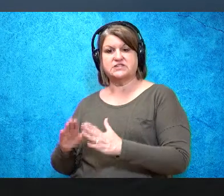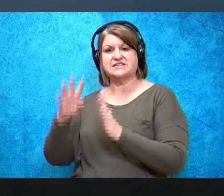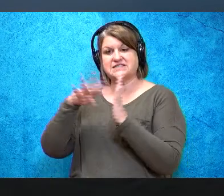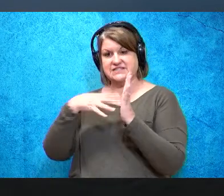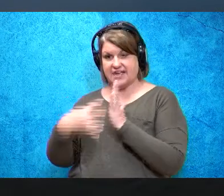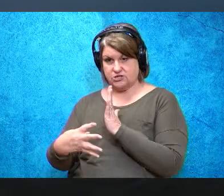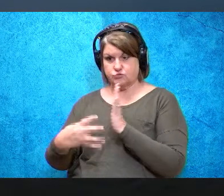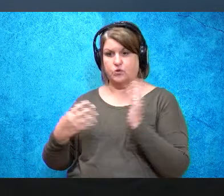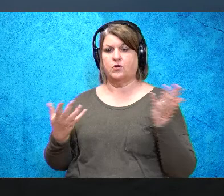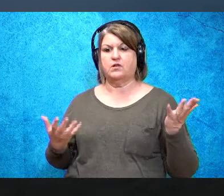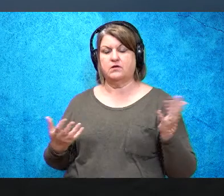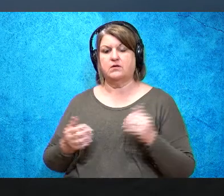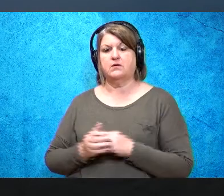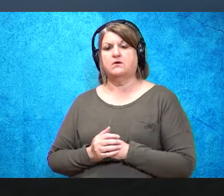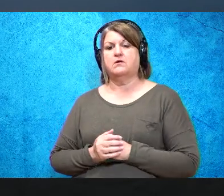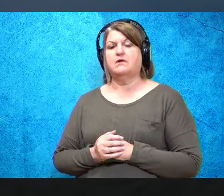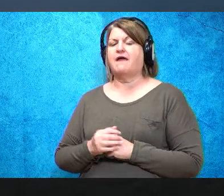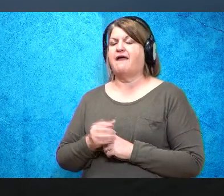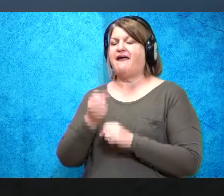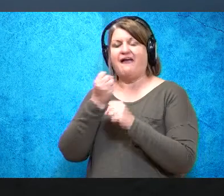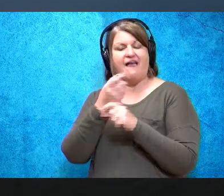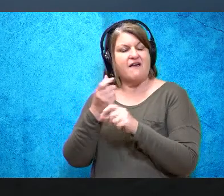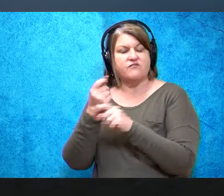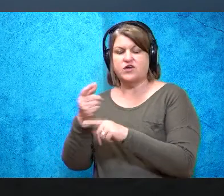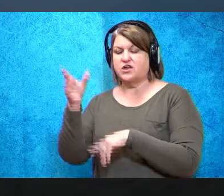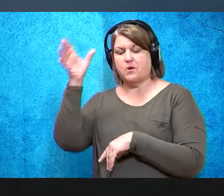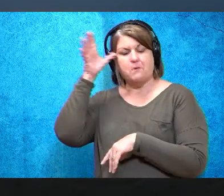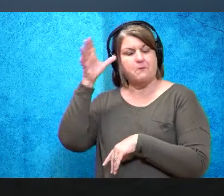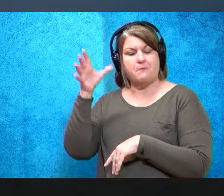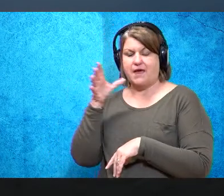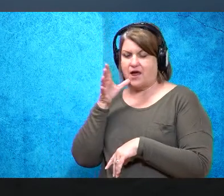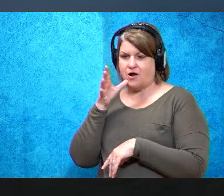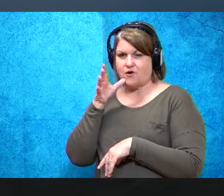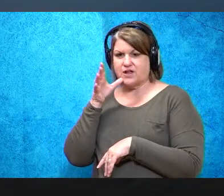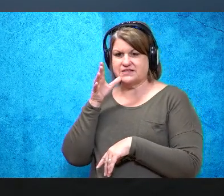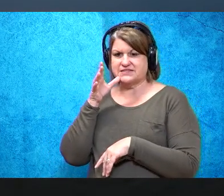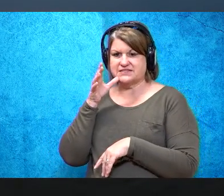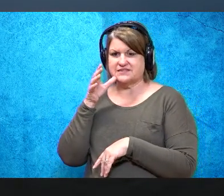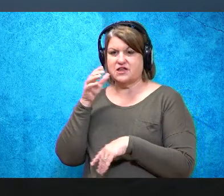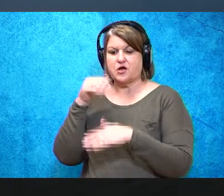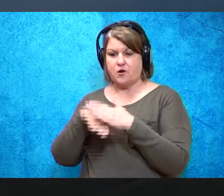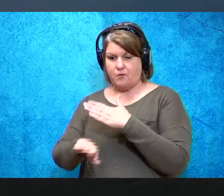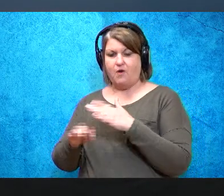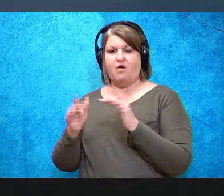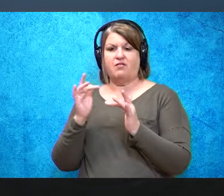parents, you get online and you register for your children for school.